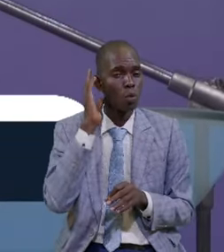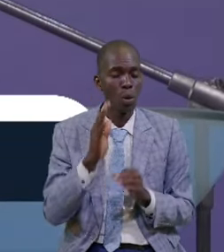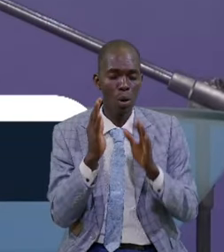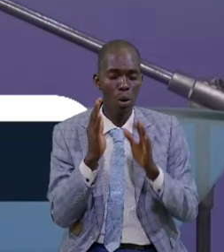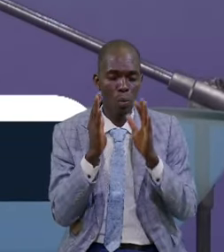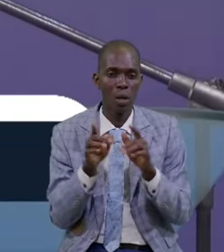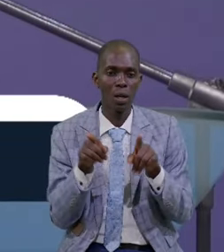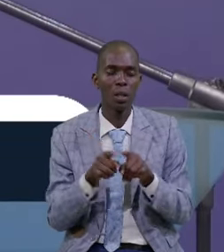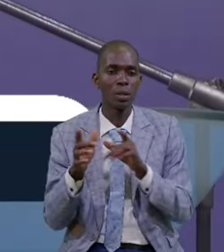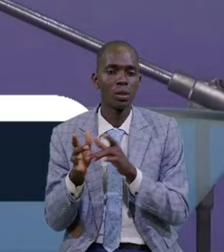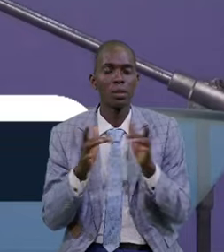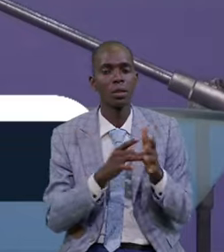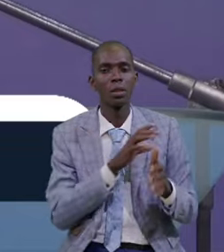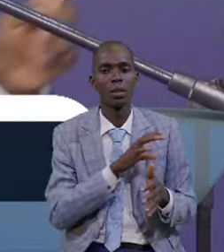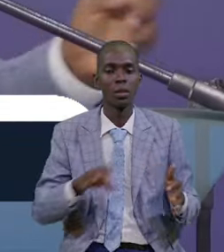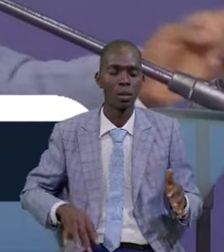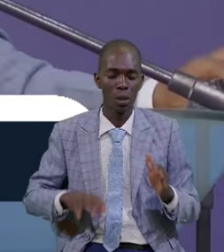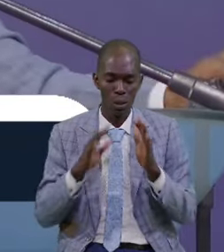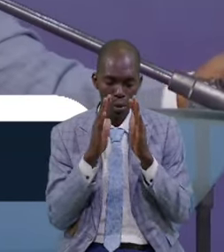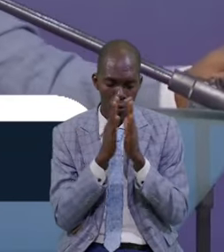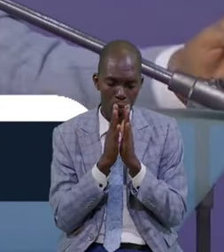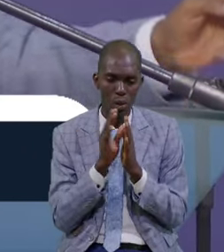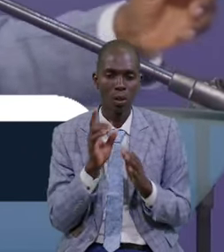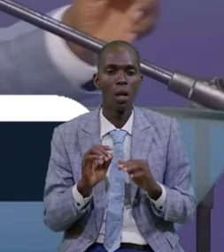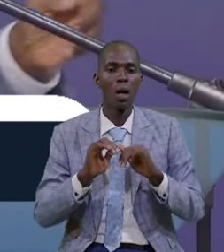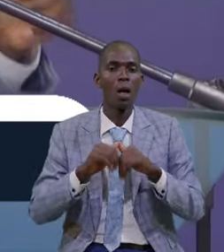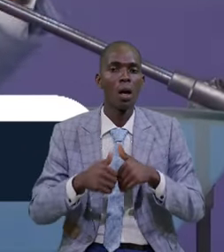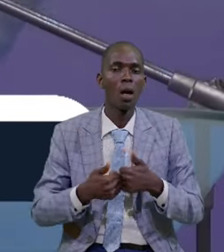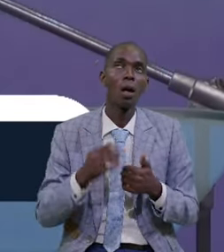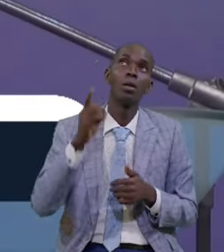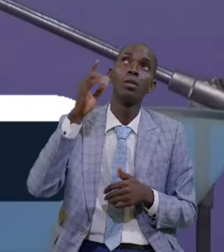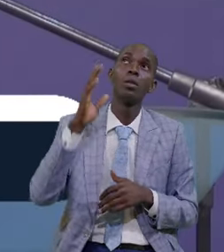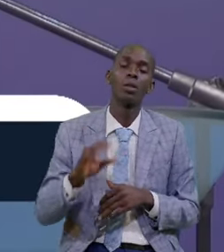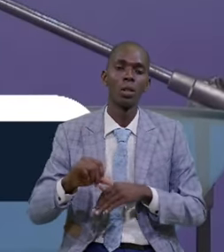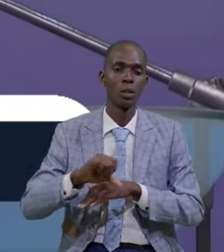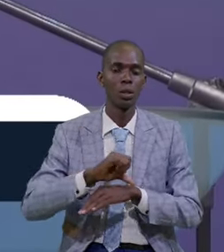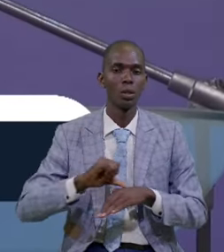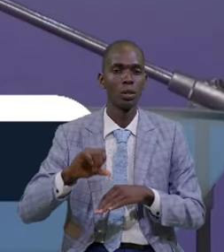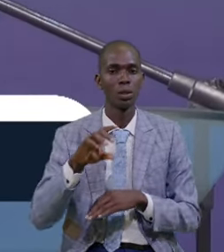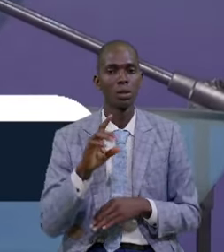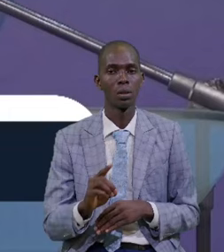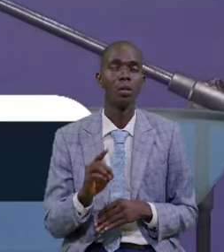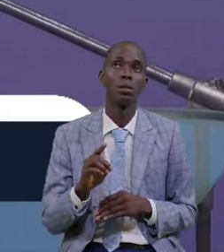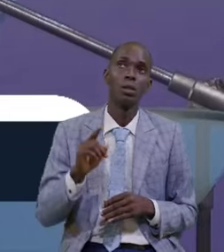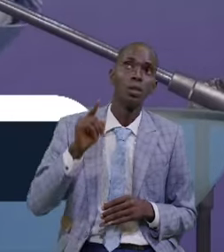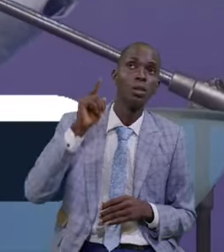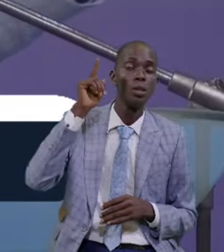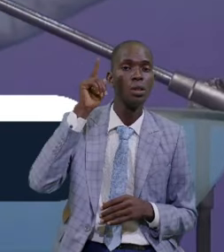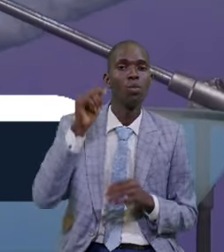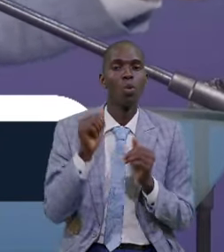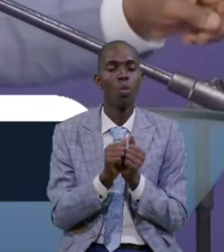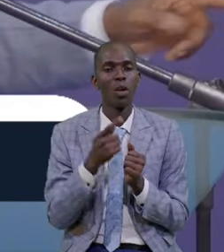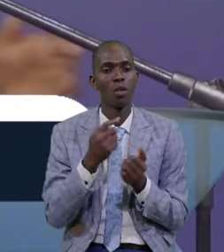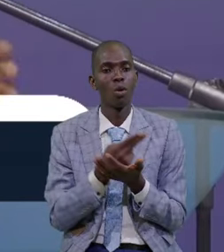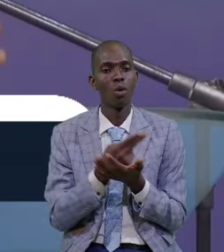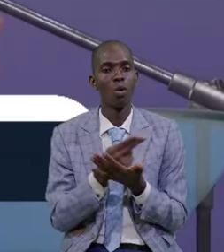Jesus Christ prayed, how God anointed him with the Holy Ghost